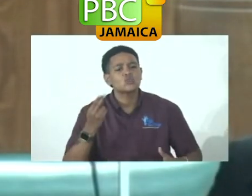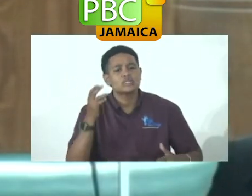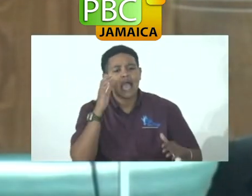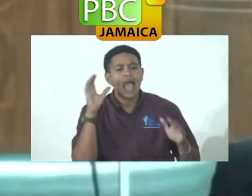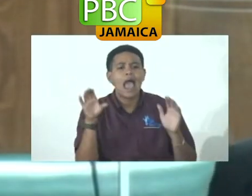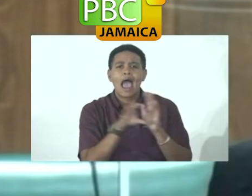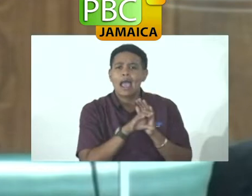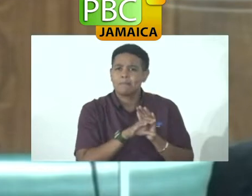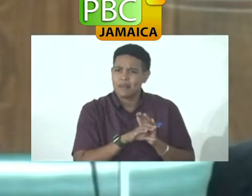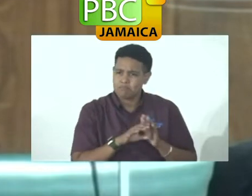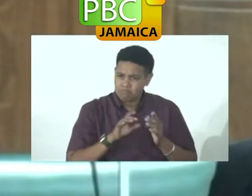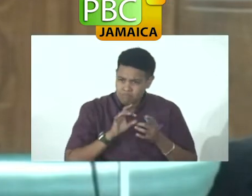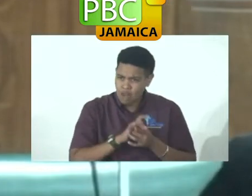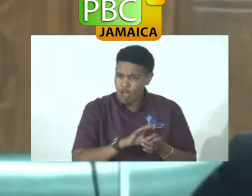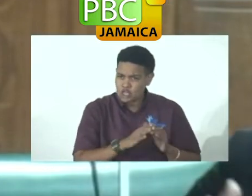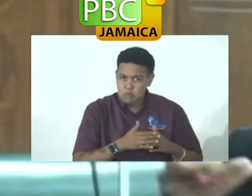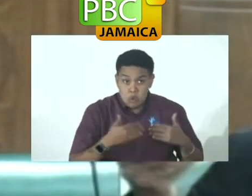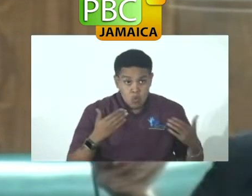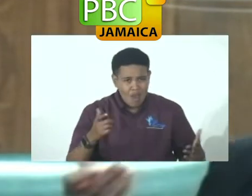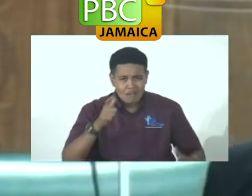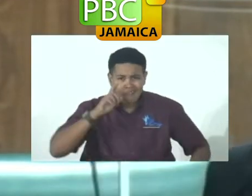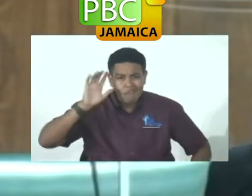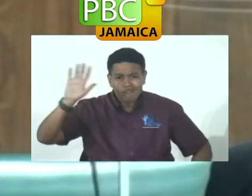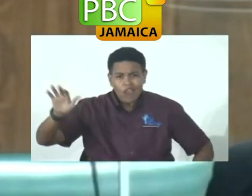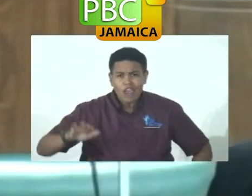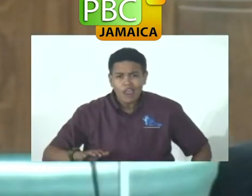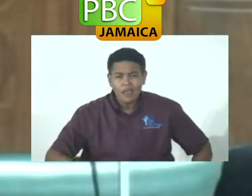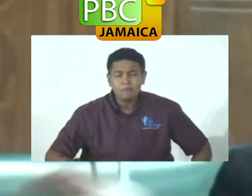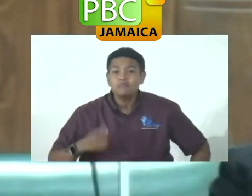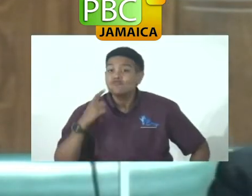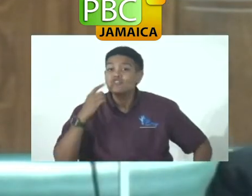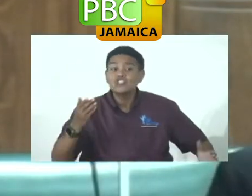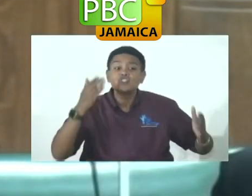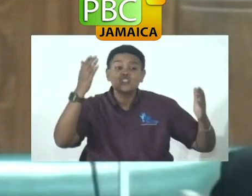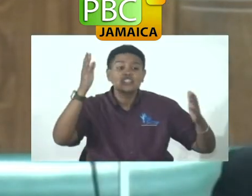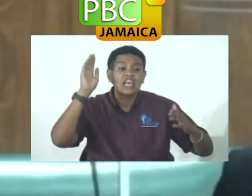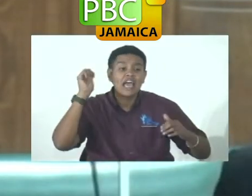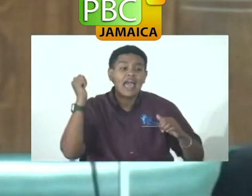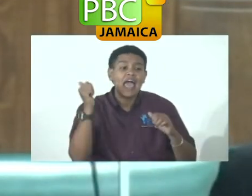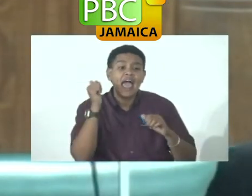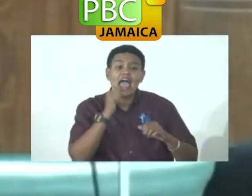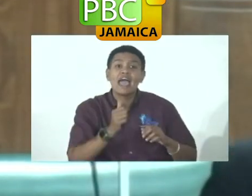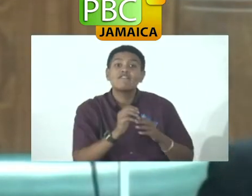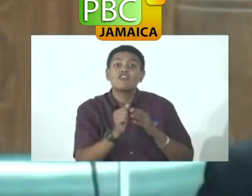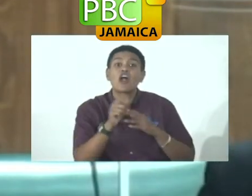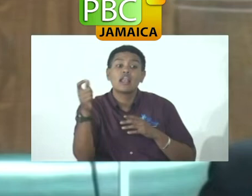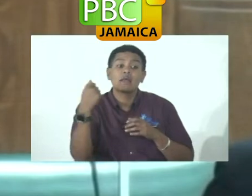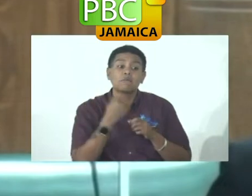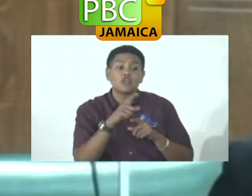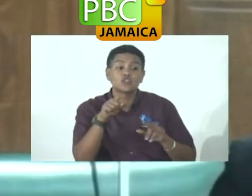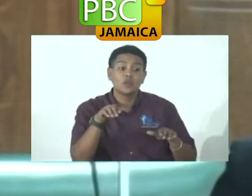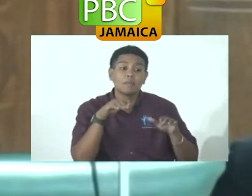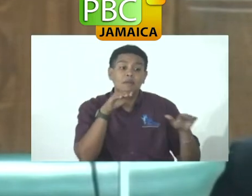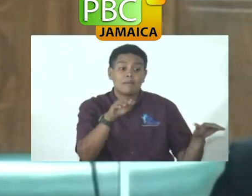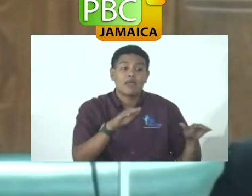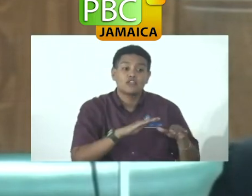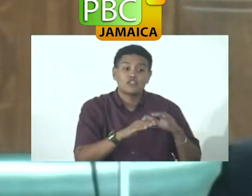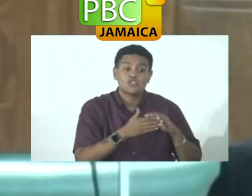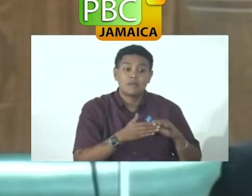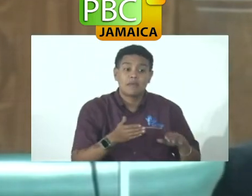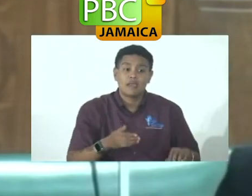in this way. And there were suggestions that every cent that he made should be given back to Jamaica.